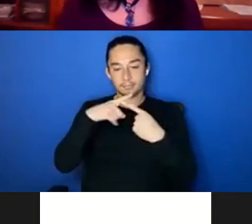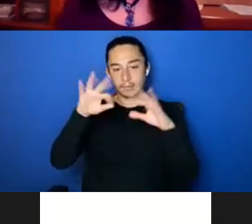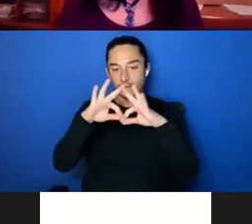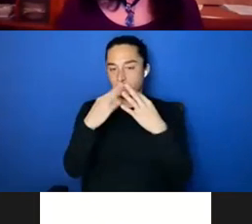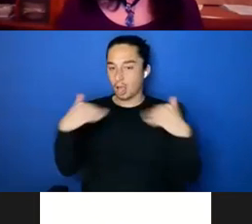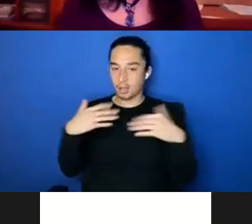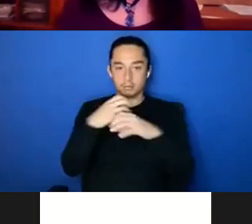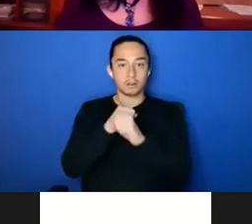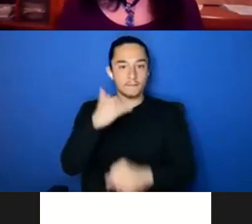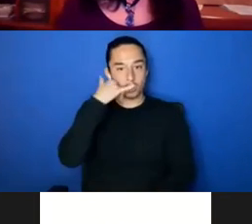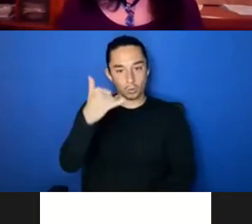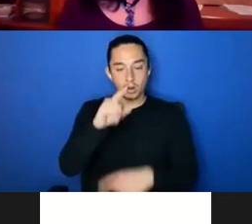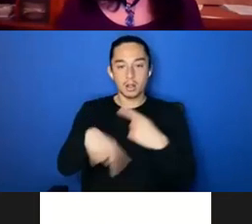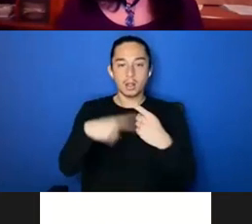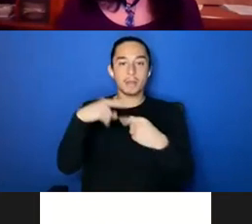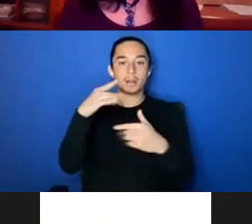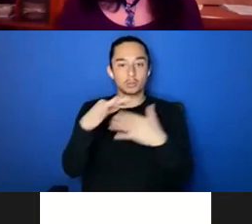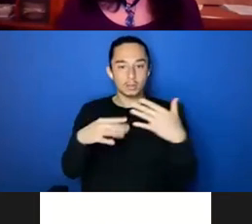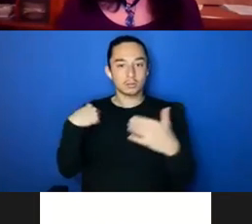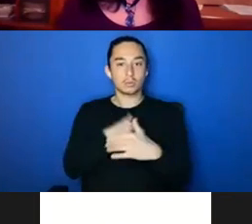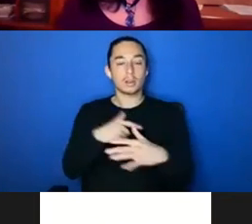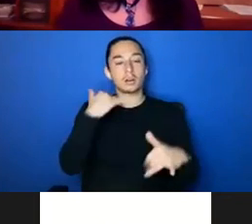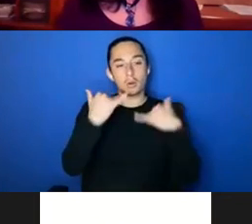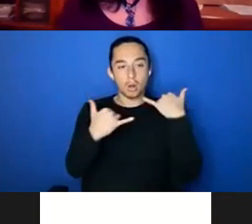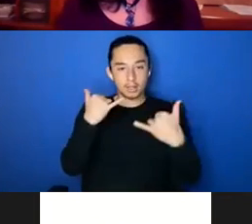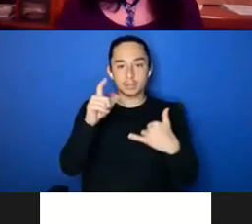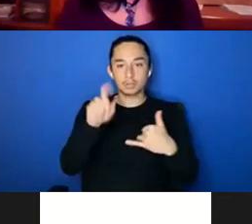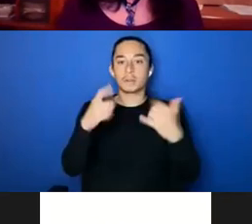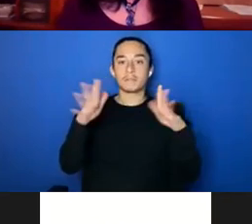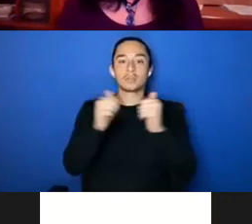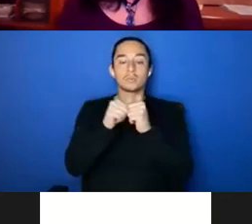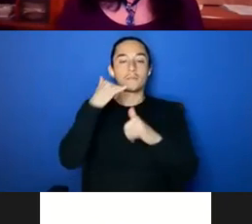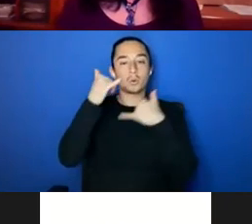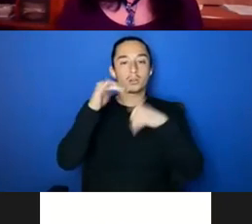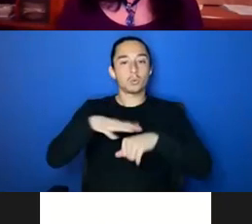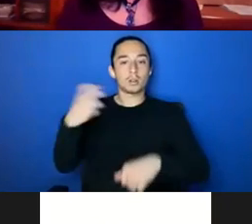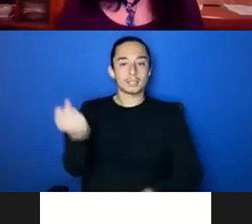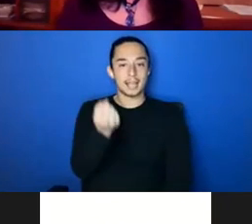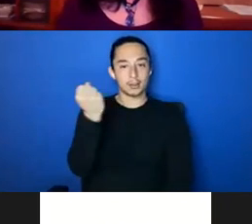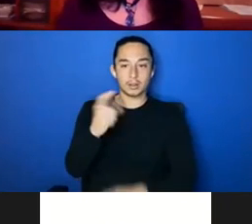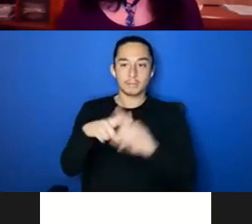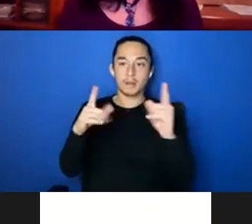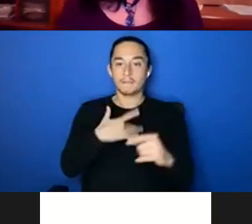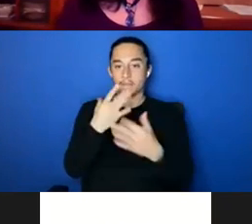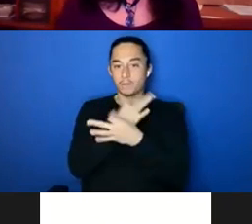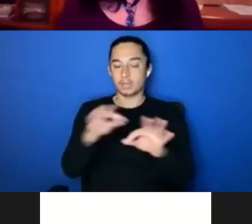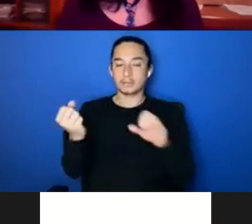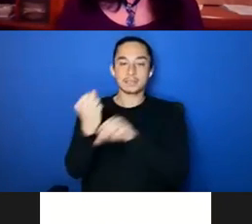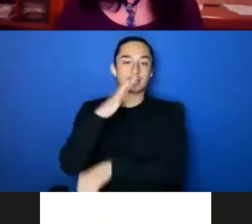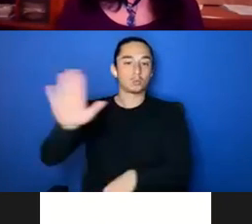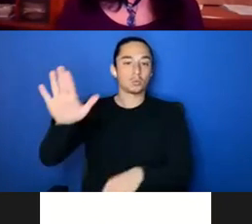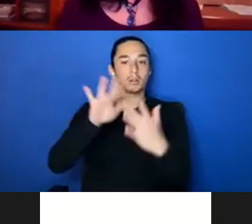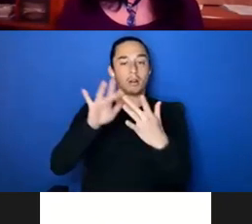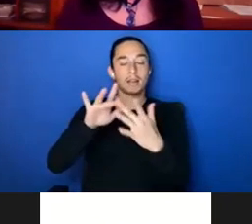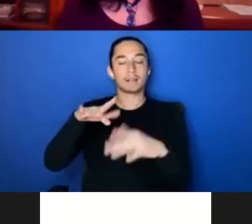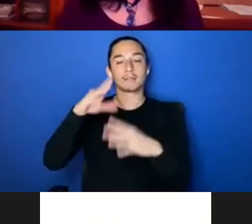phone call yet about choice. We are calling and should be done with our phone calls on Saturday, but feel free to send us your contact